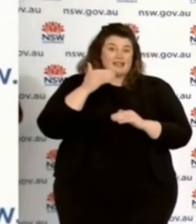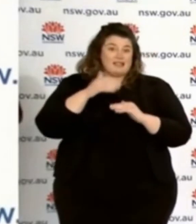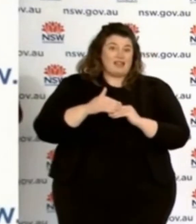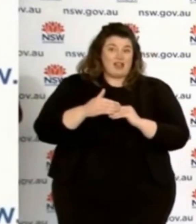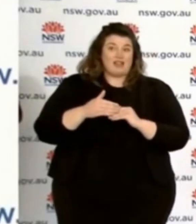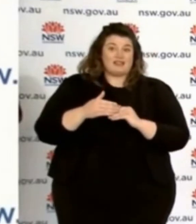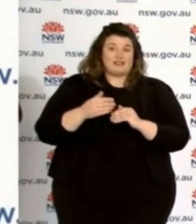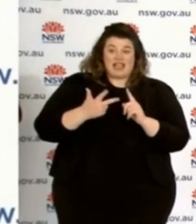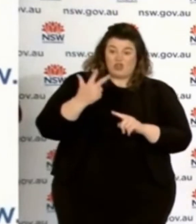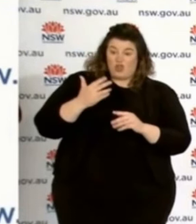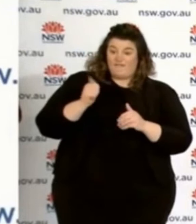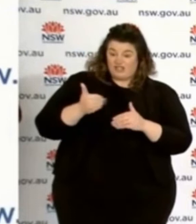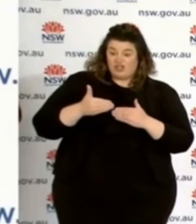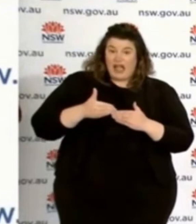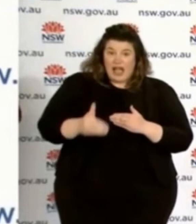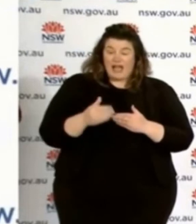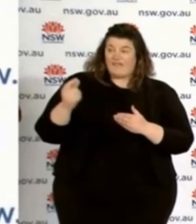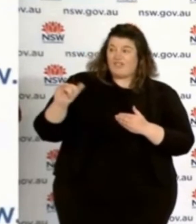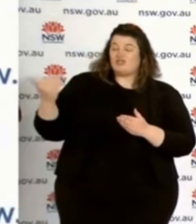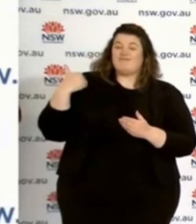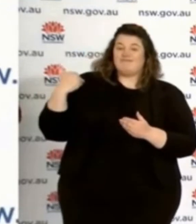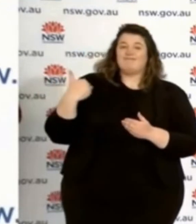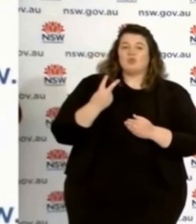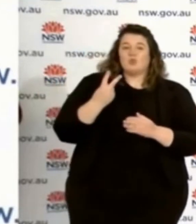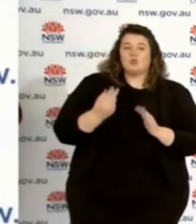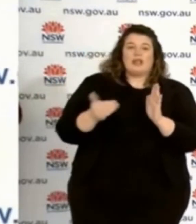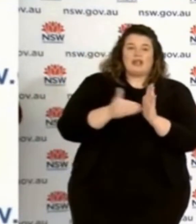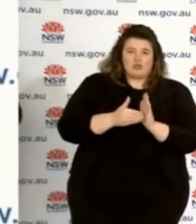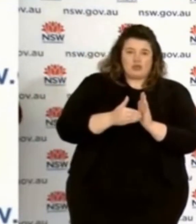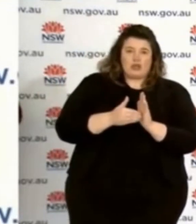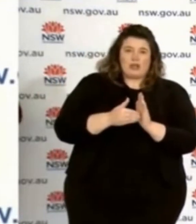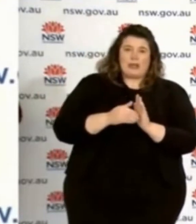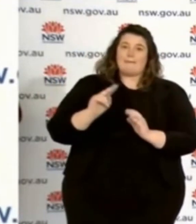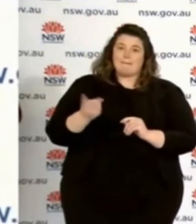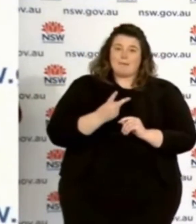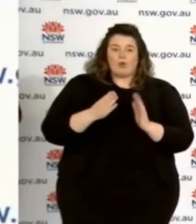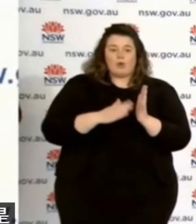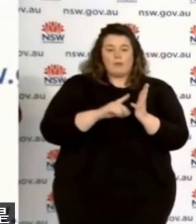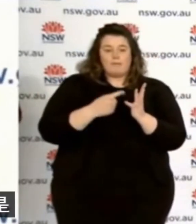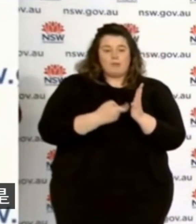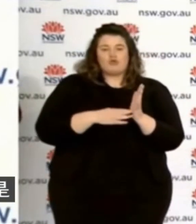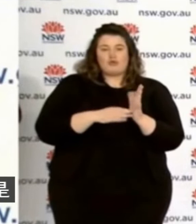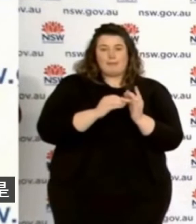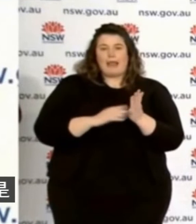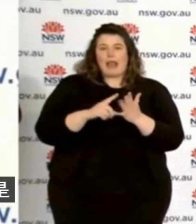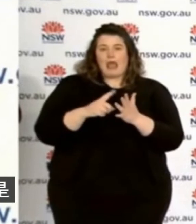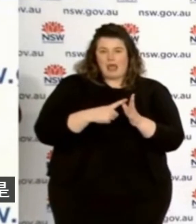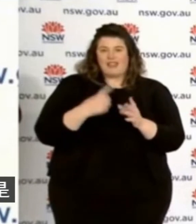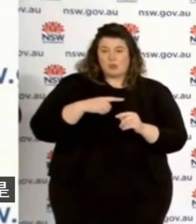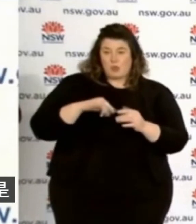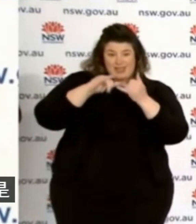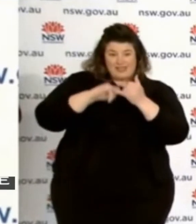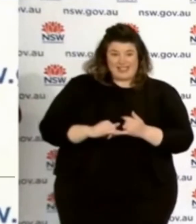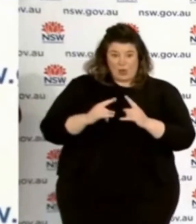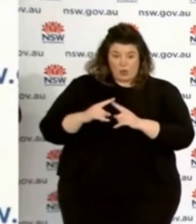now been given notice of 2 new cases, and both in Merimbula. That's why in the southeast of the